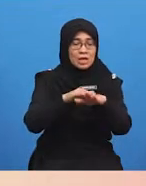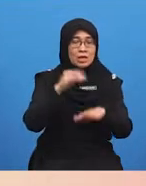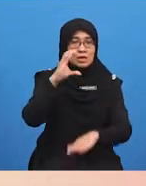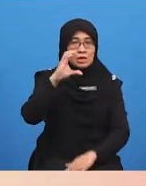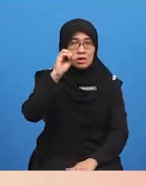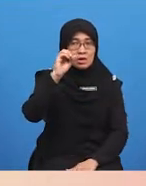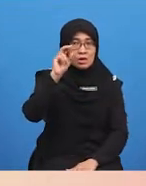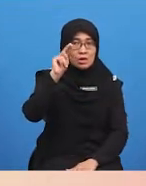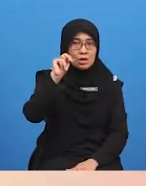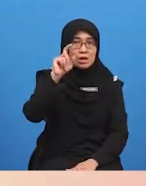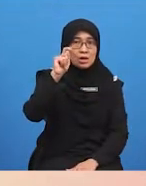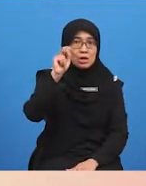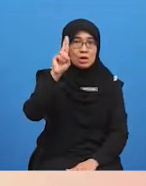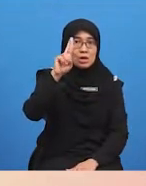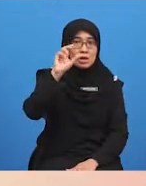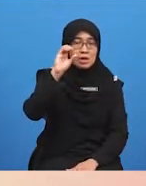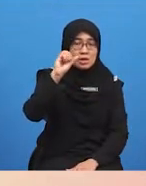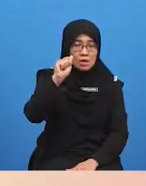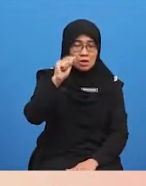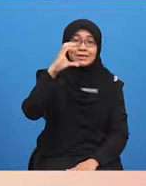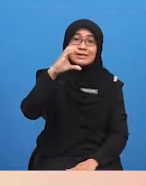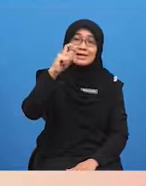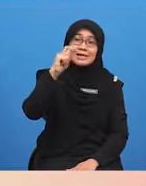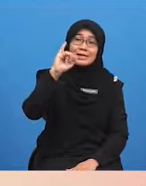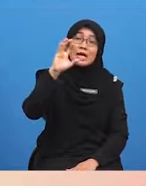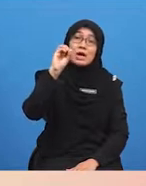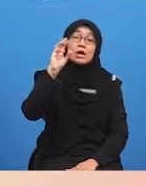contractions is a shorter way to say two words.